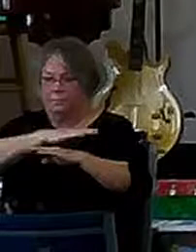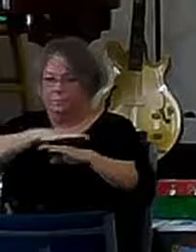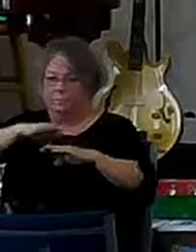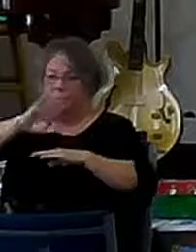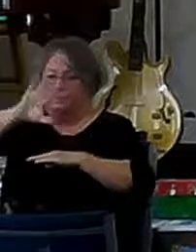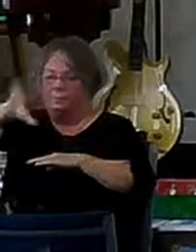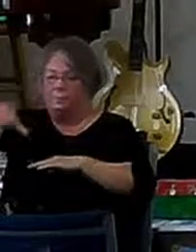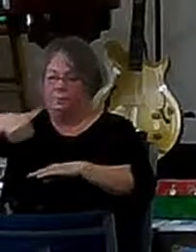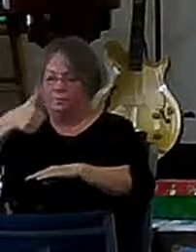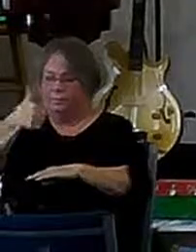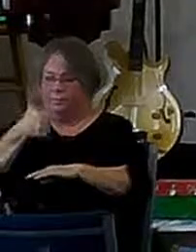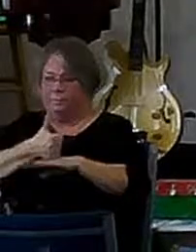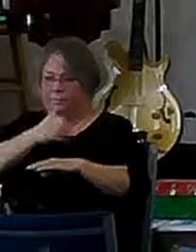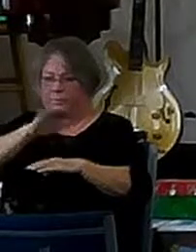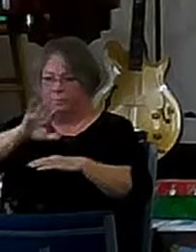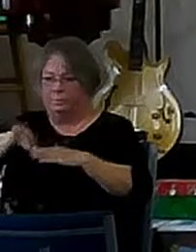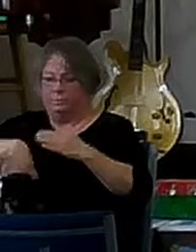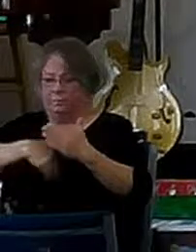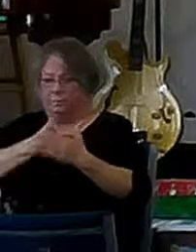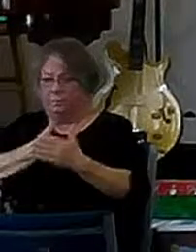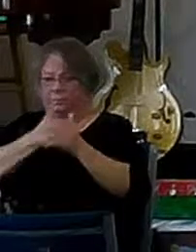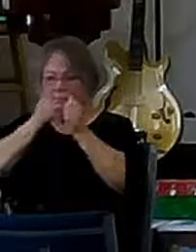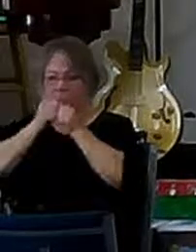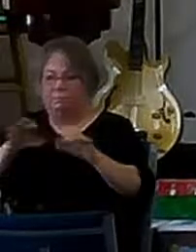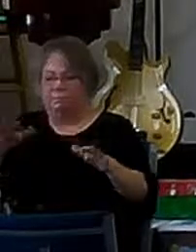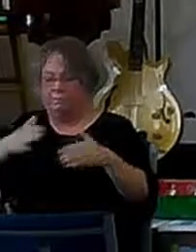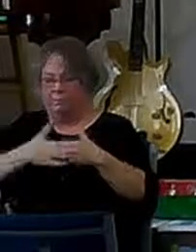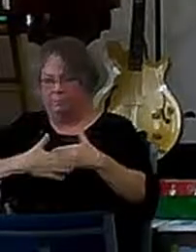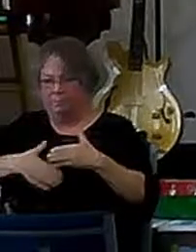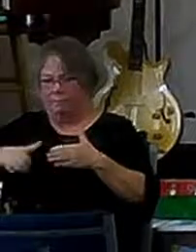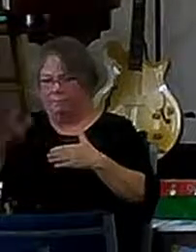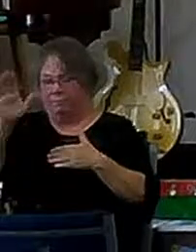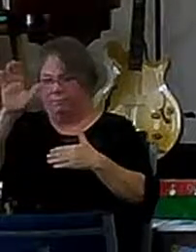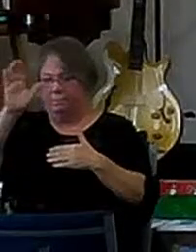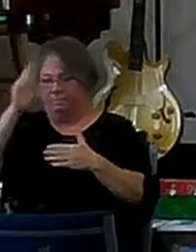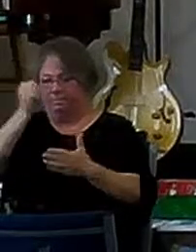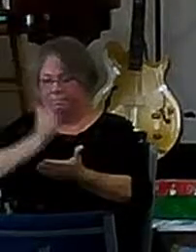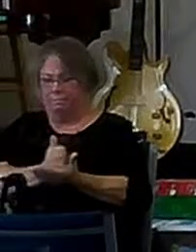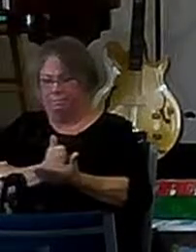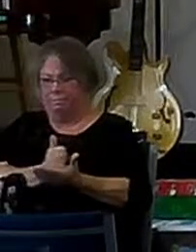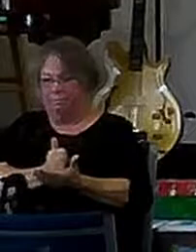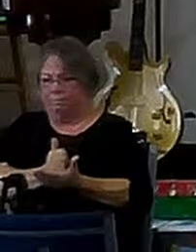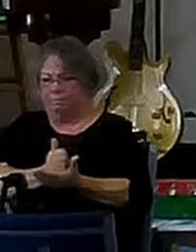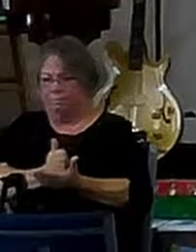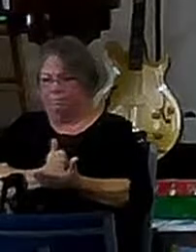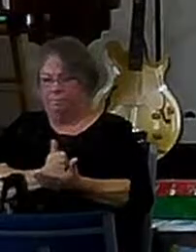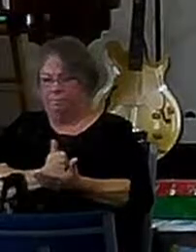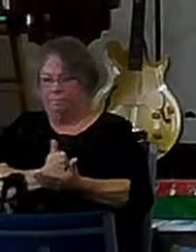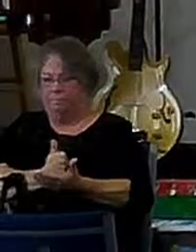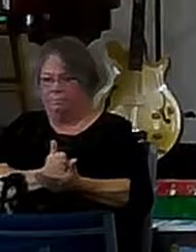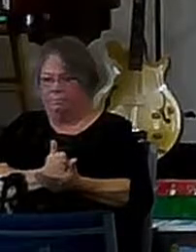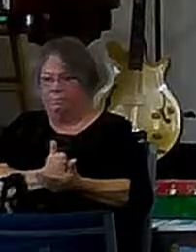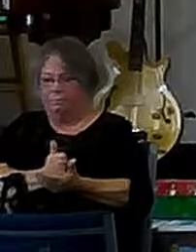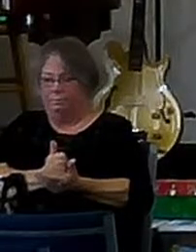all, blessed forever. Amen.